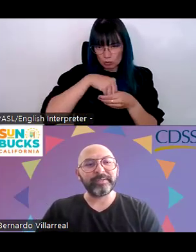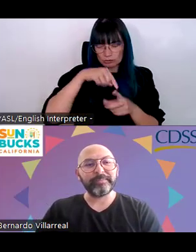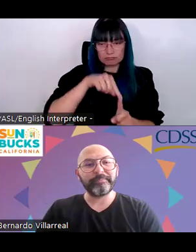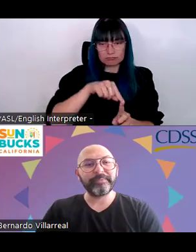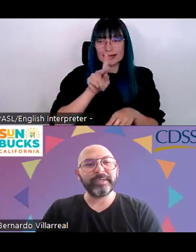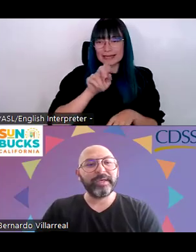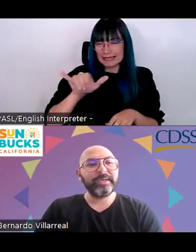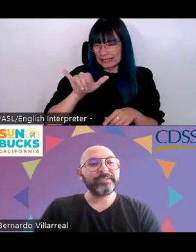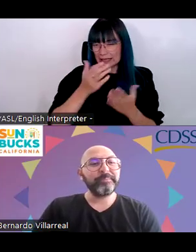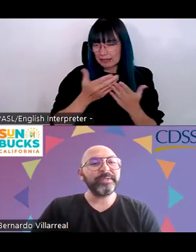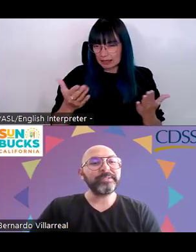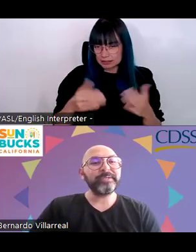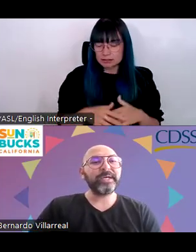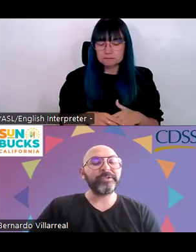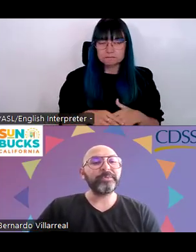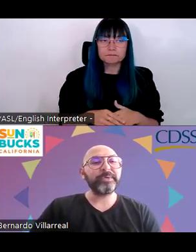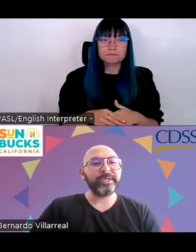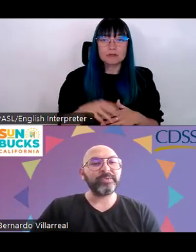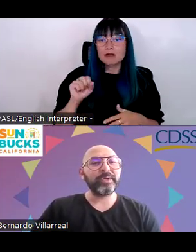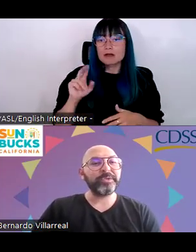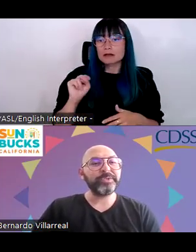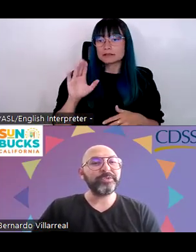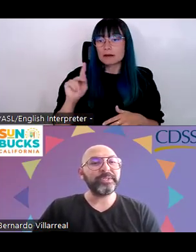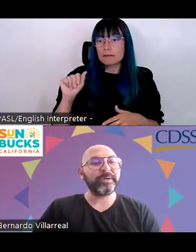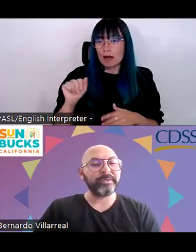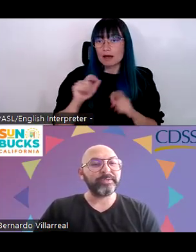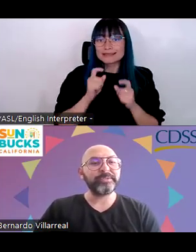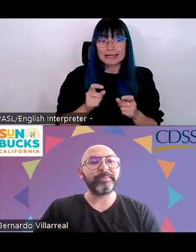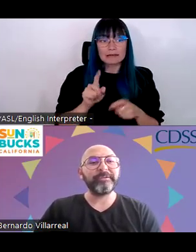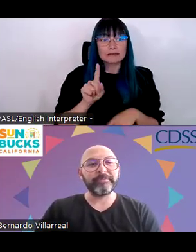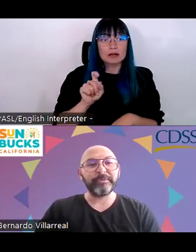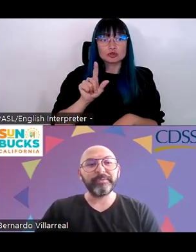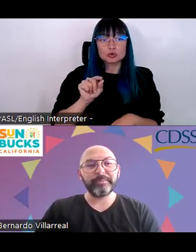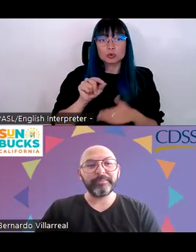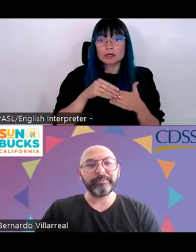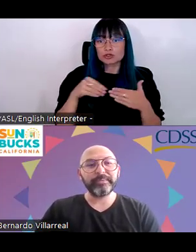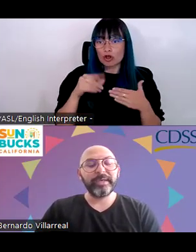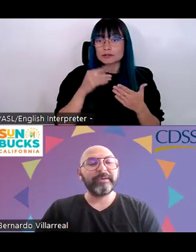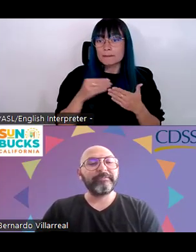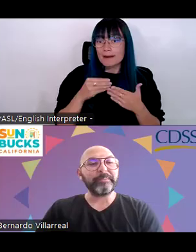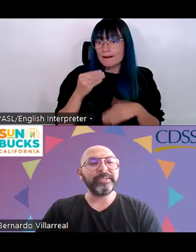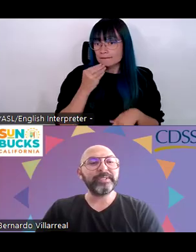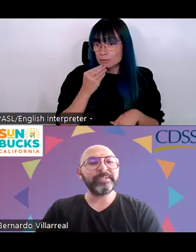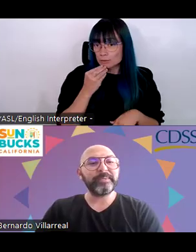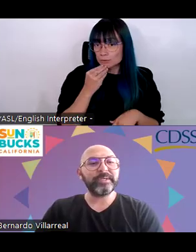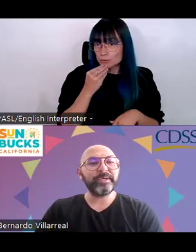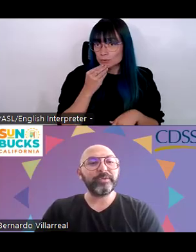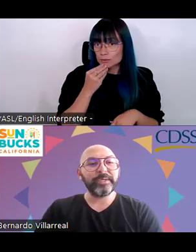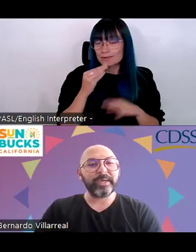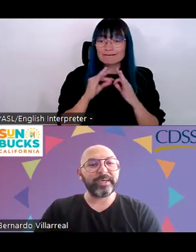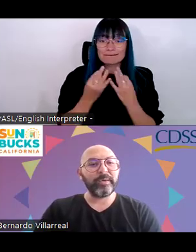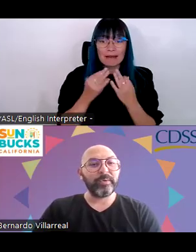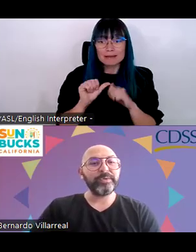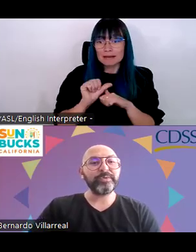worth emphasizing. Sunbucks gives eligible kids $120 to buy food. Families can